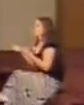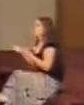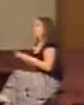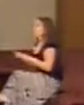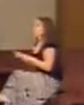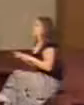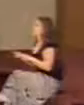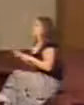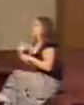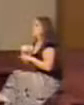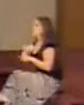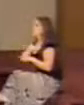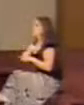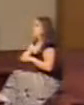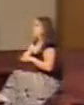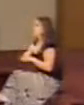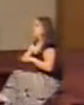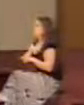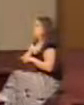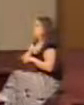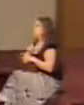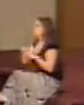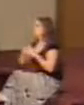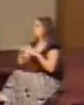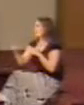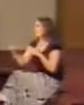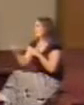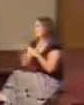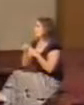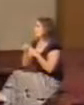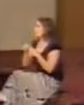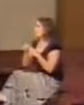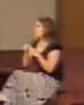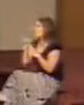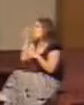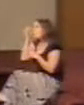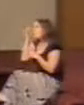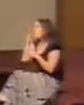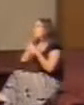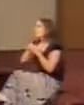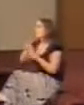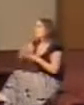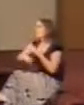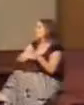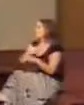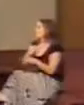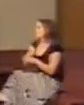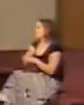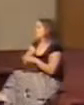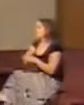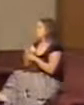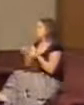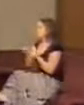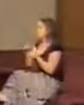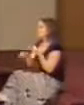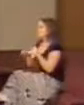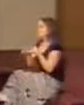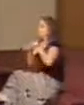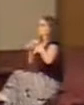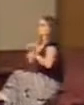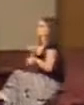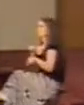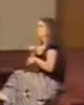get away from the word because we've already got a foot in the world. We got a foot here. So it cancels out